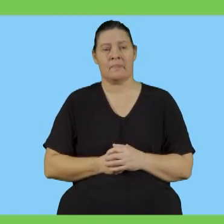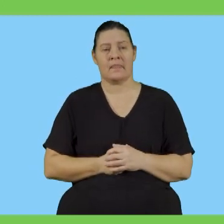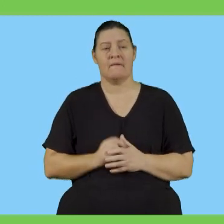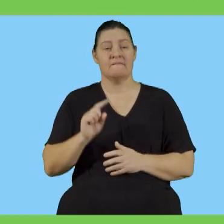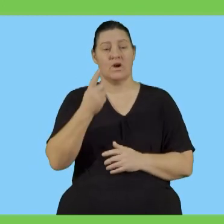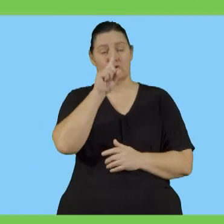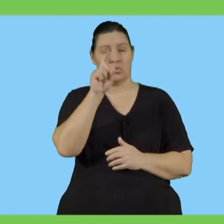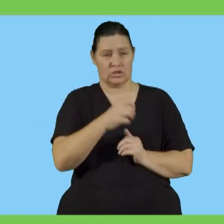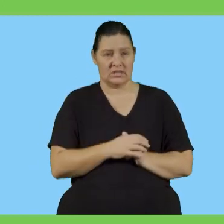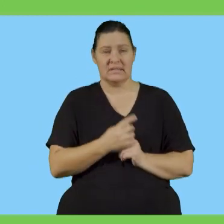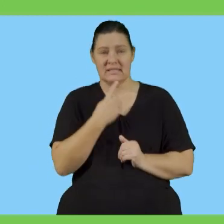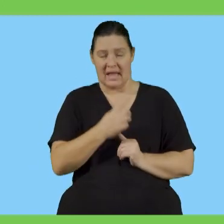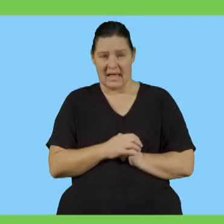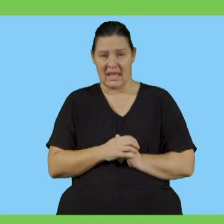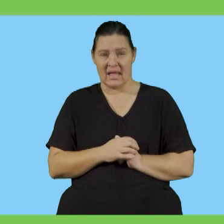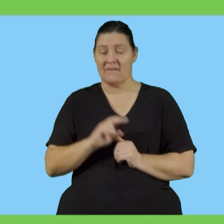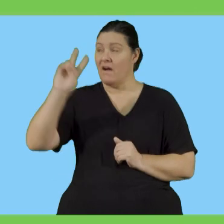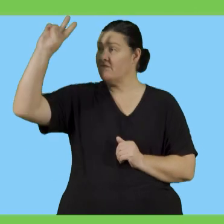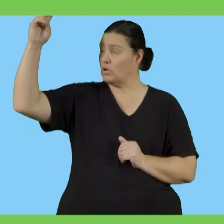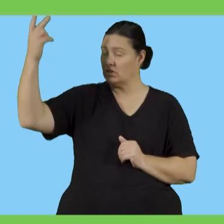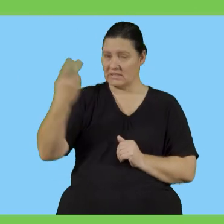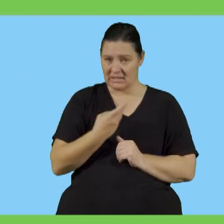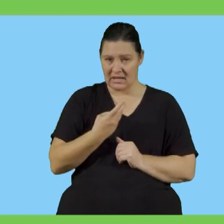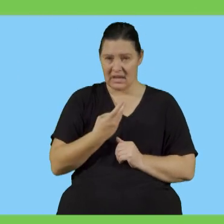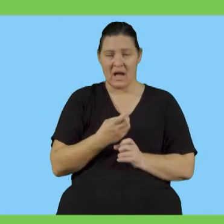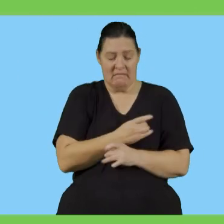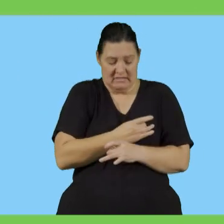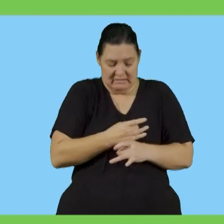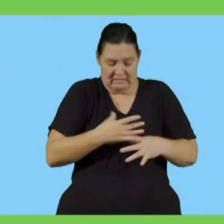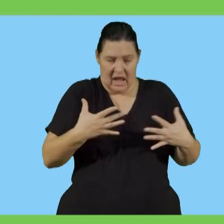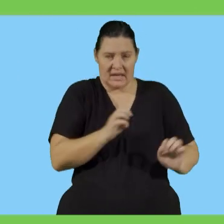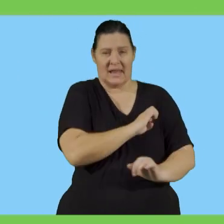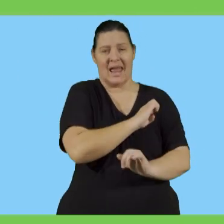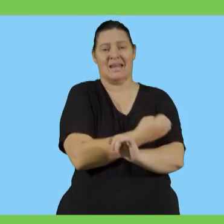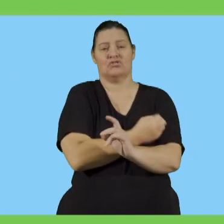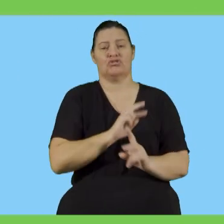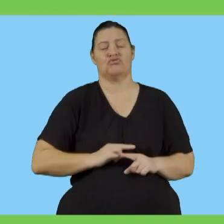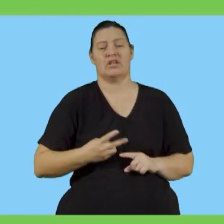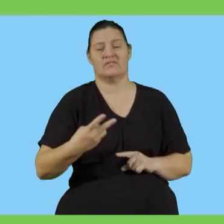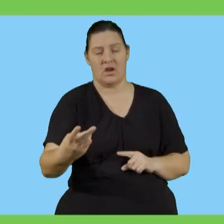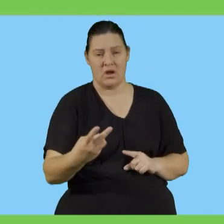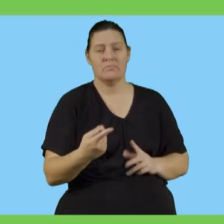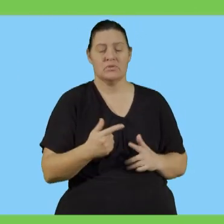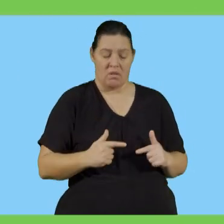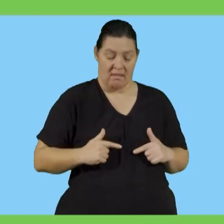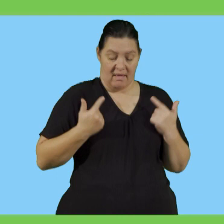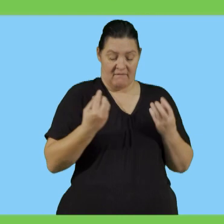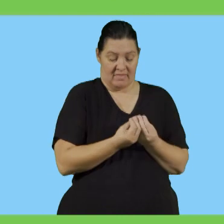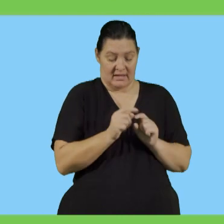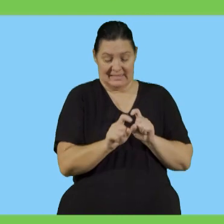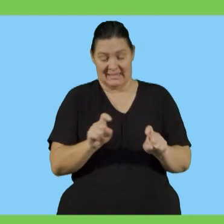life. So the first question here says, if photosynthesis is the beginning of energy transfer between